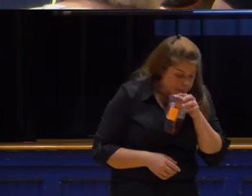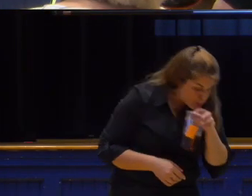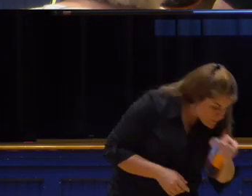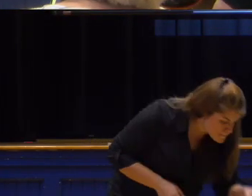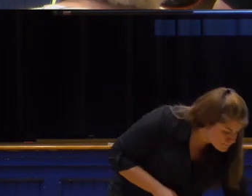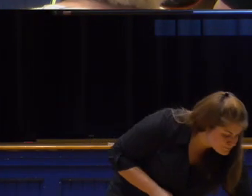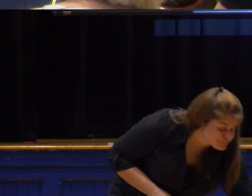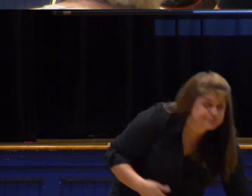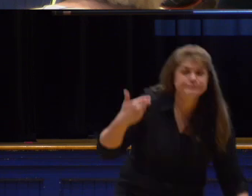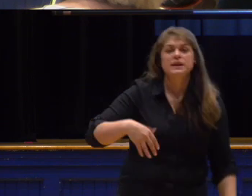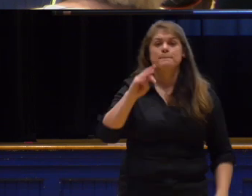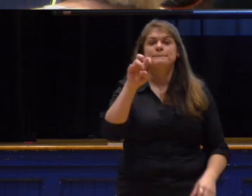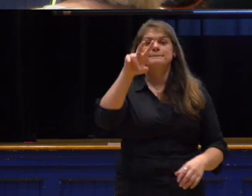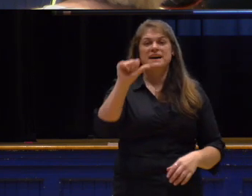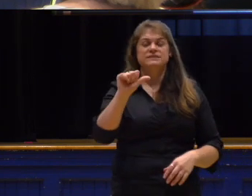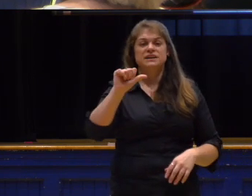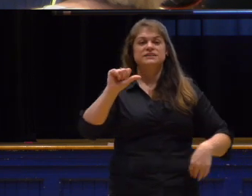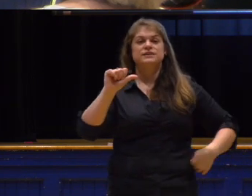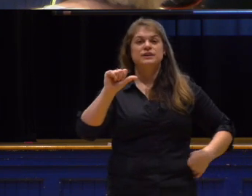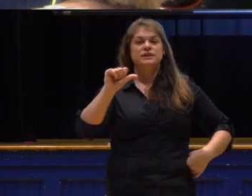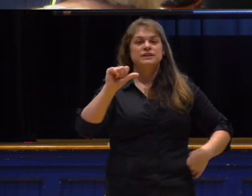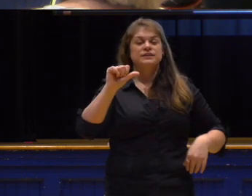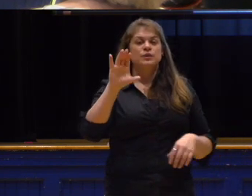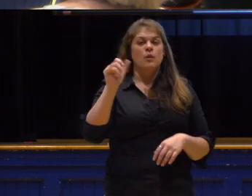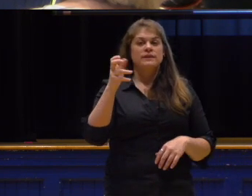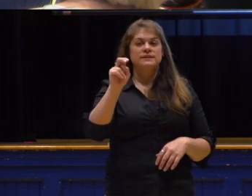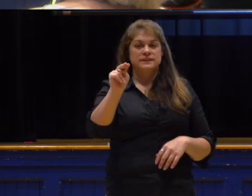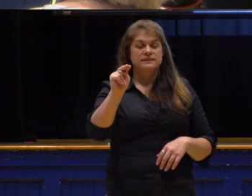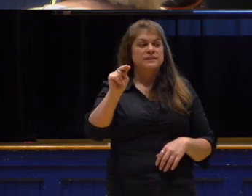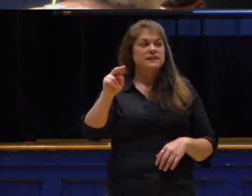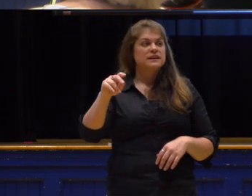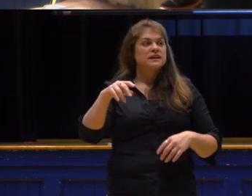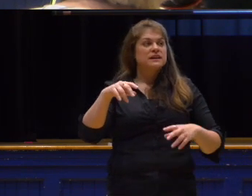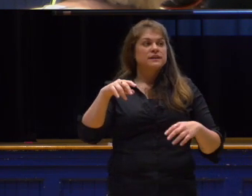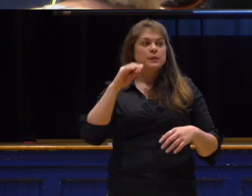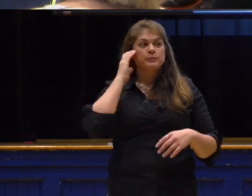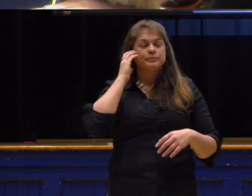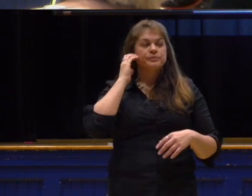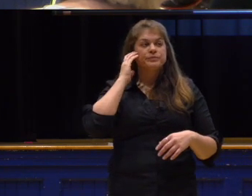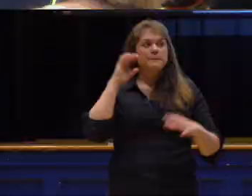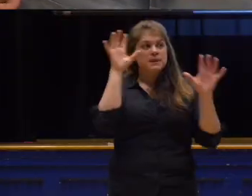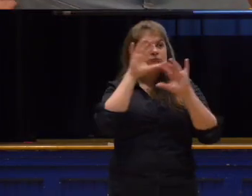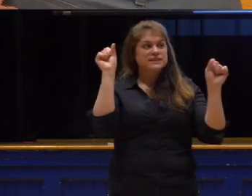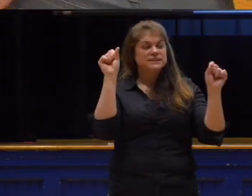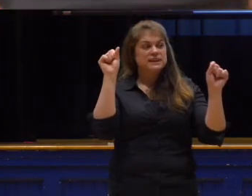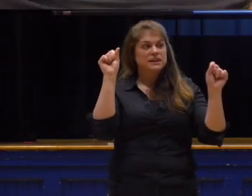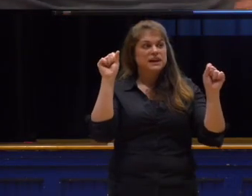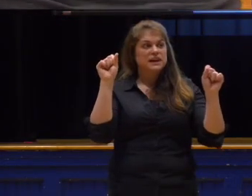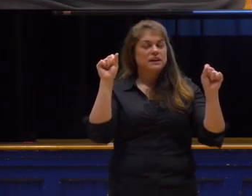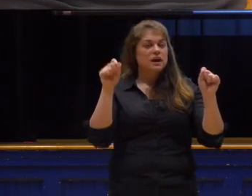Hi, I'm Beta Bolin, B-O-L-E-N. I'm president of the Forest Park Civic Association, and I just had